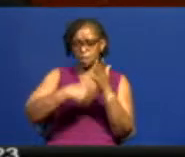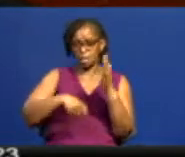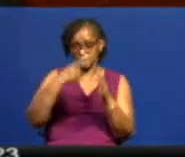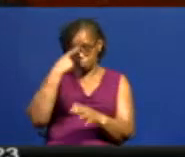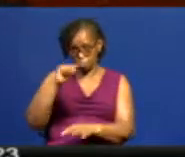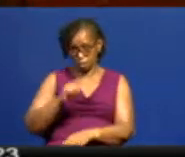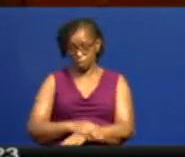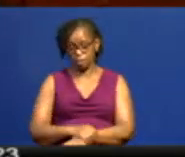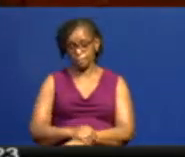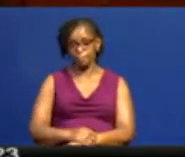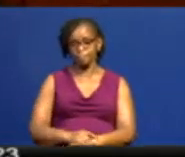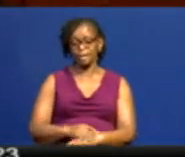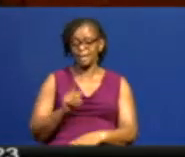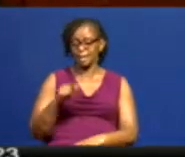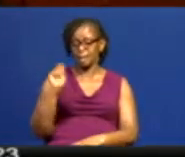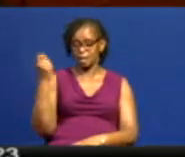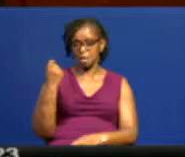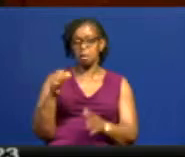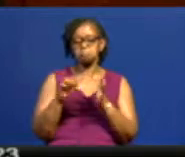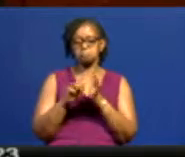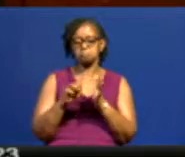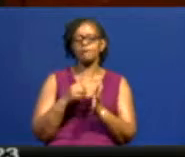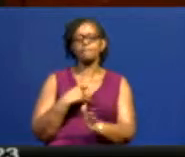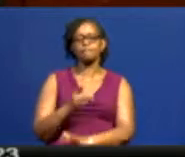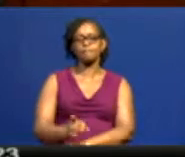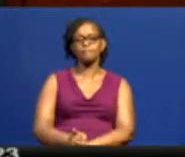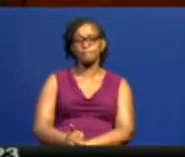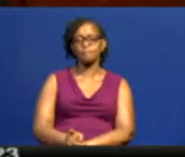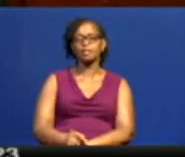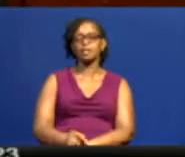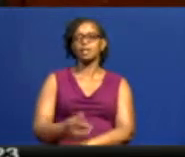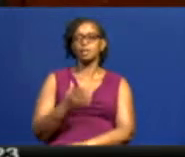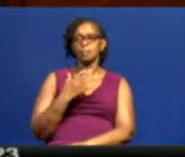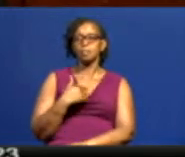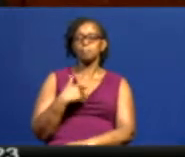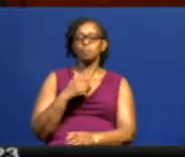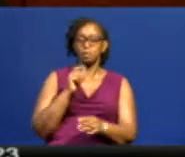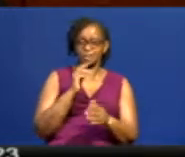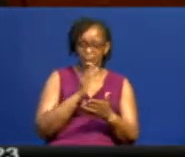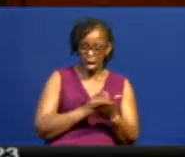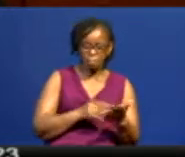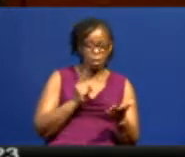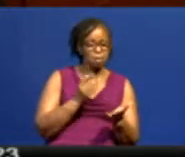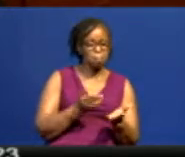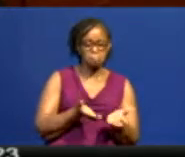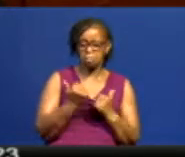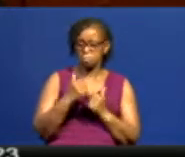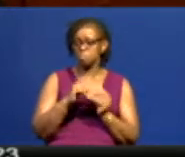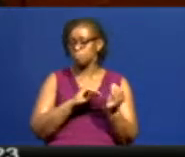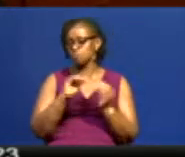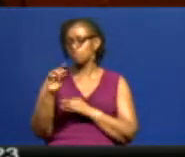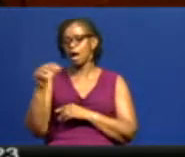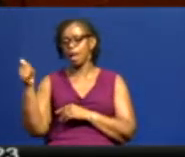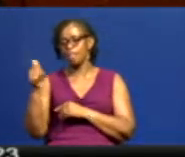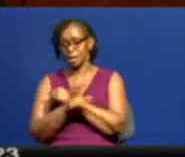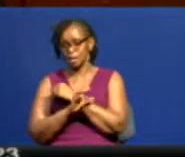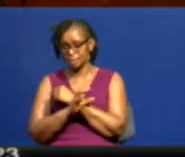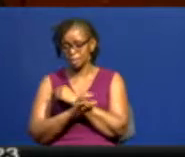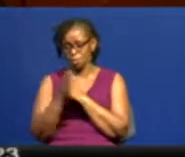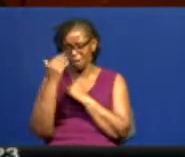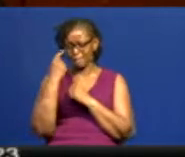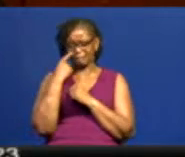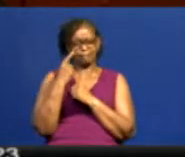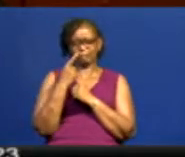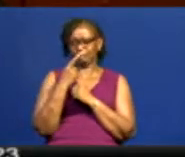this country we have had problems. We have had people who have moved out of the country because of tax policies or